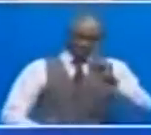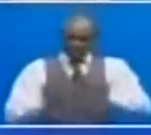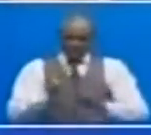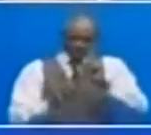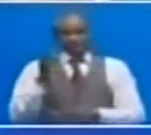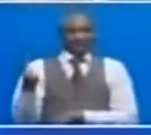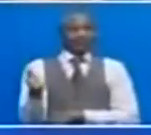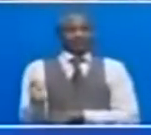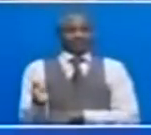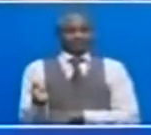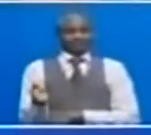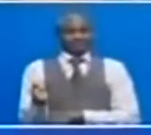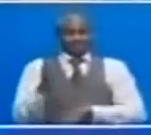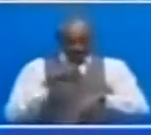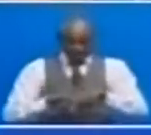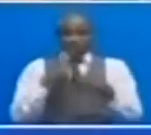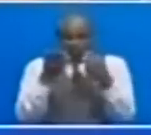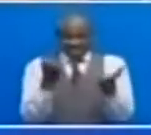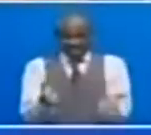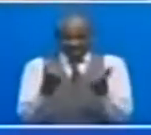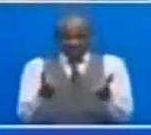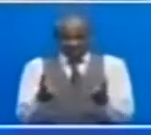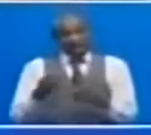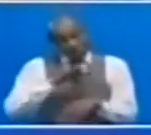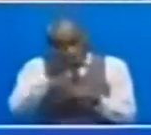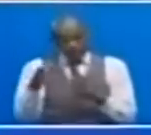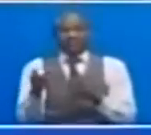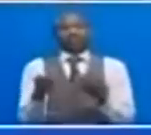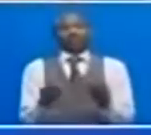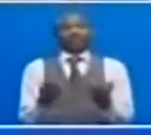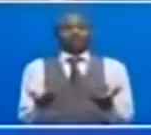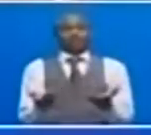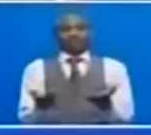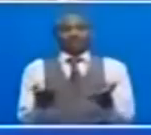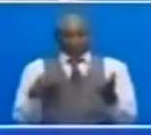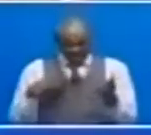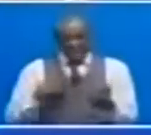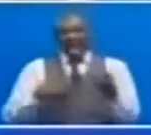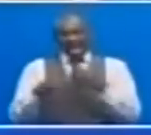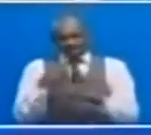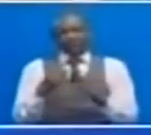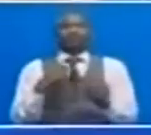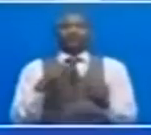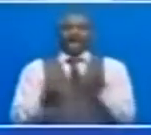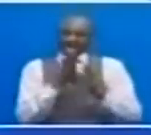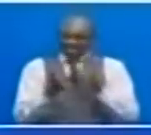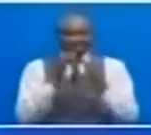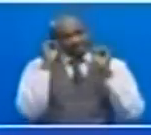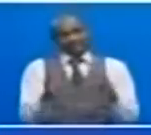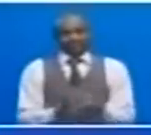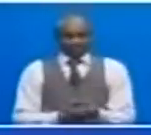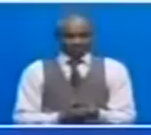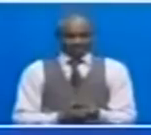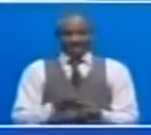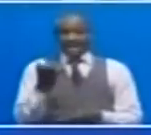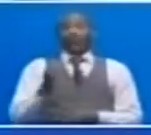speak. And all this, if not addressed with actions it requires. But according